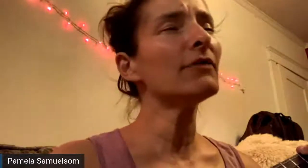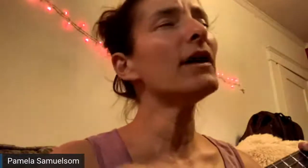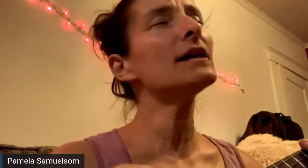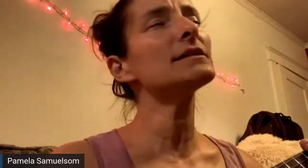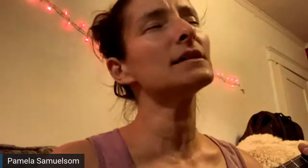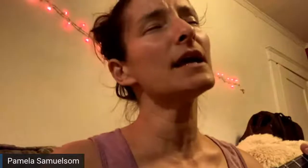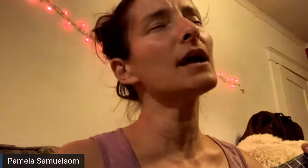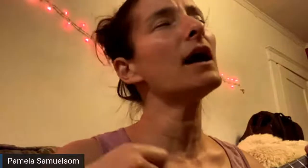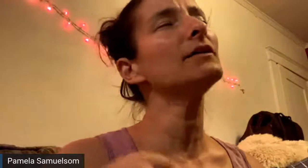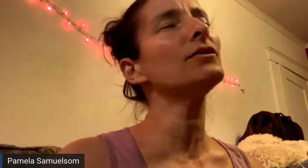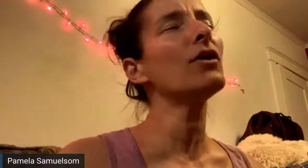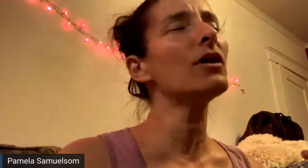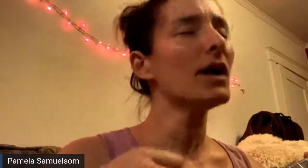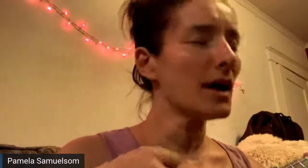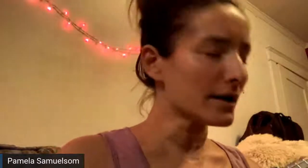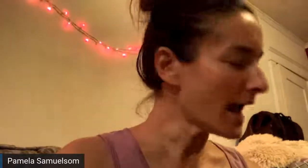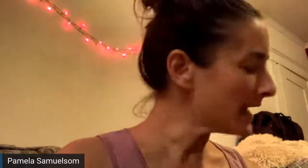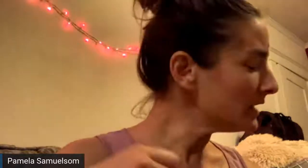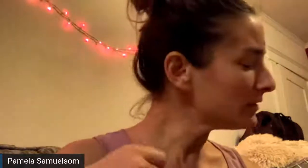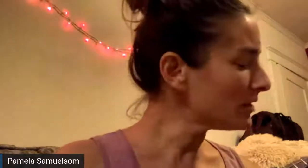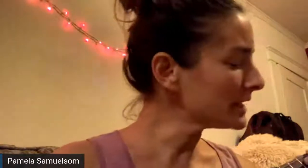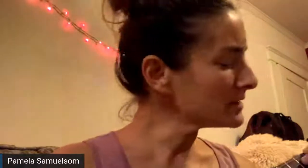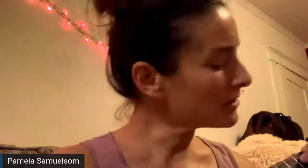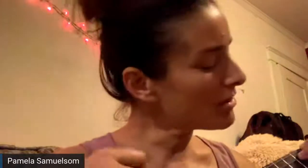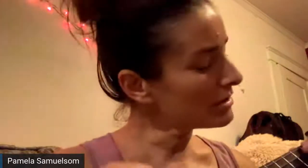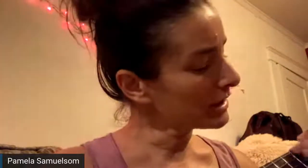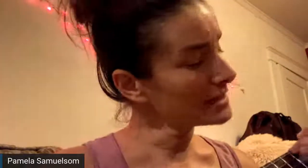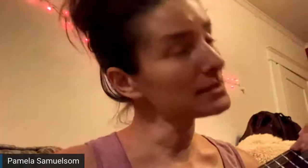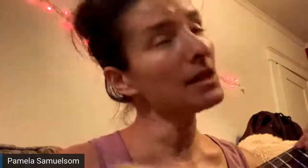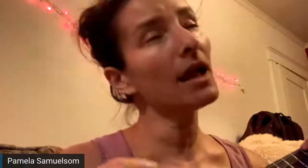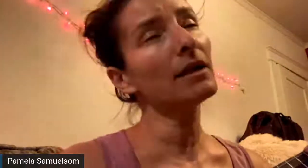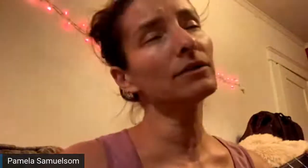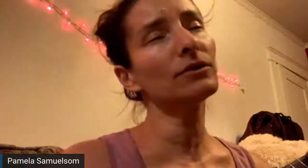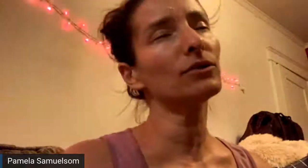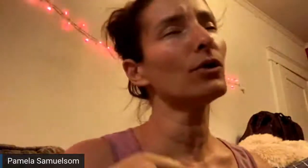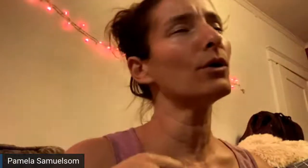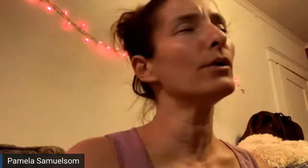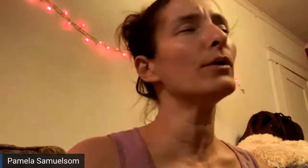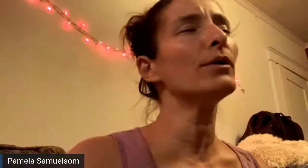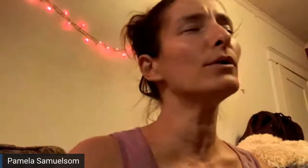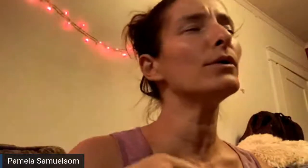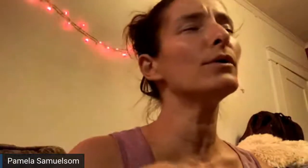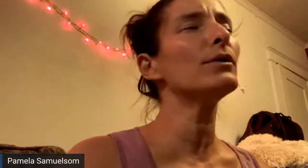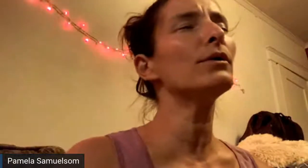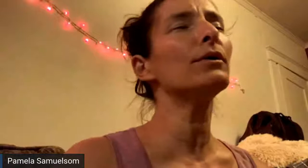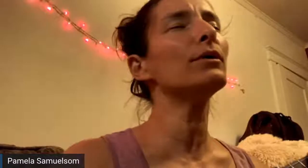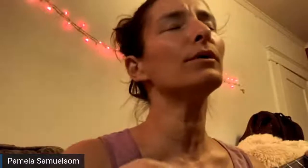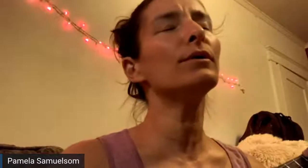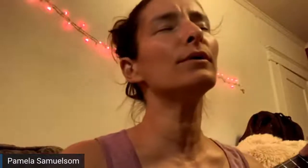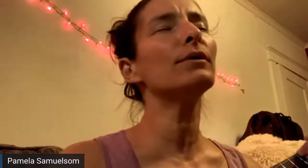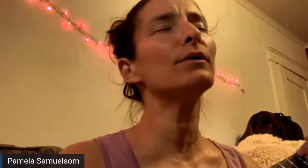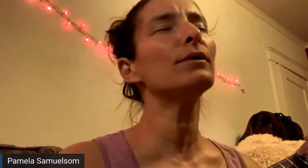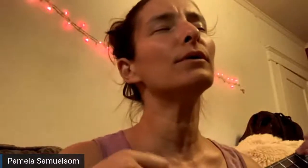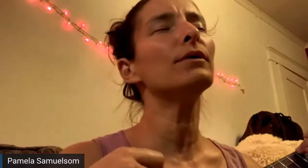Mañana le vas llegando, rayito de sol que siento.